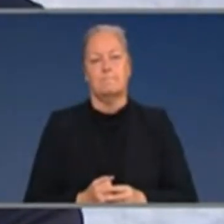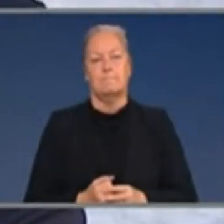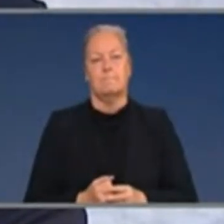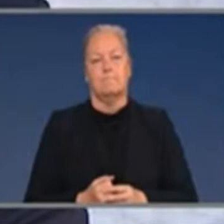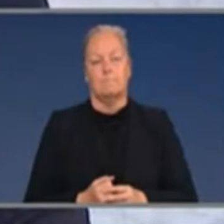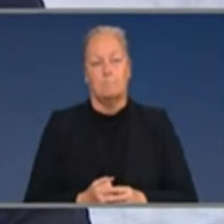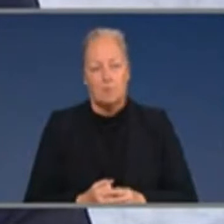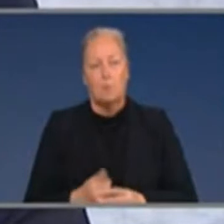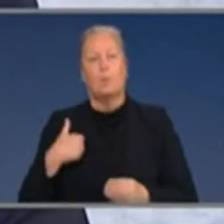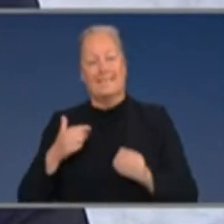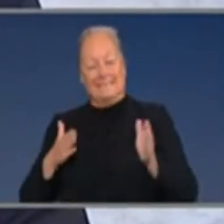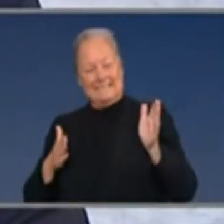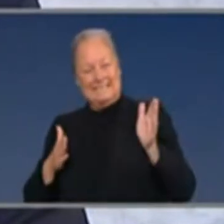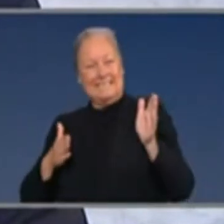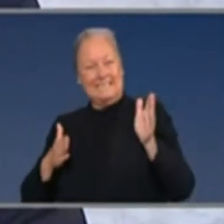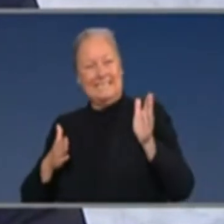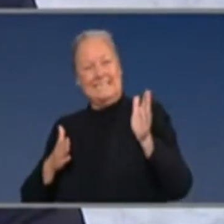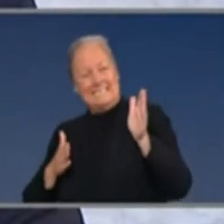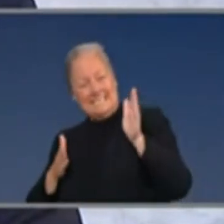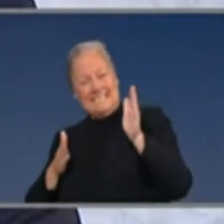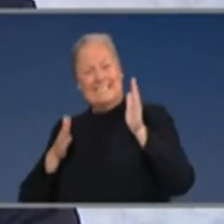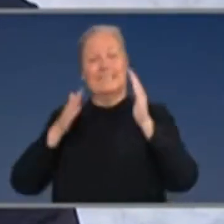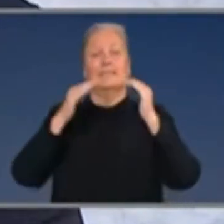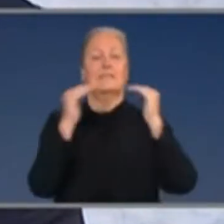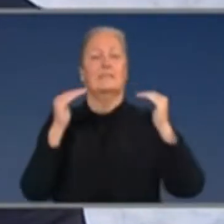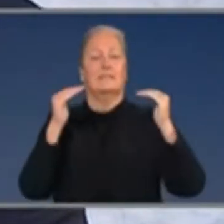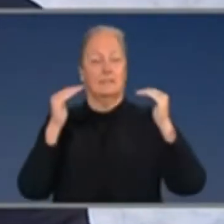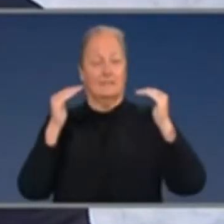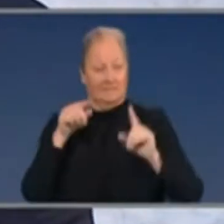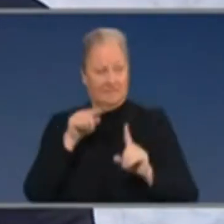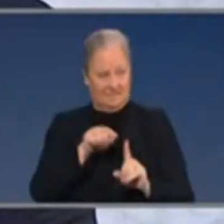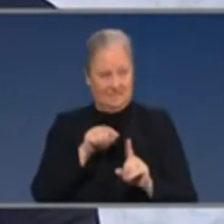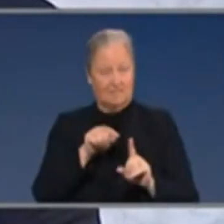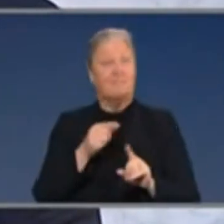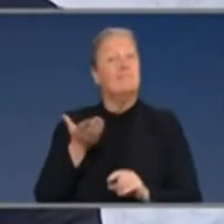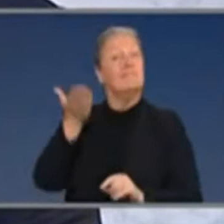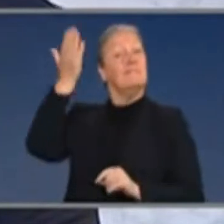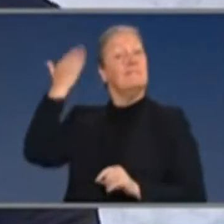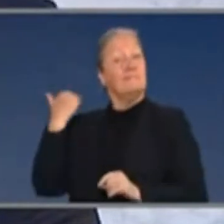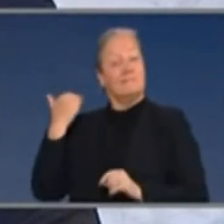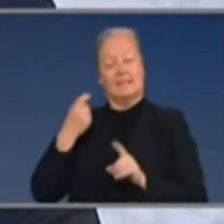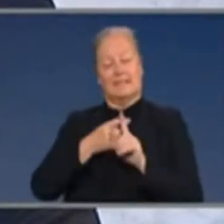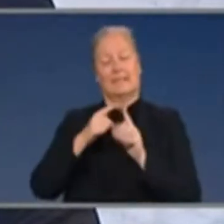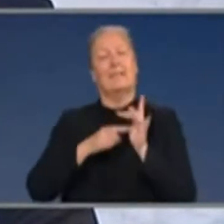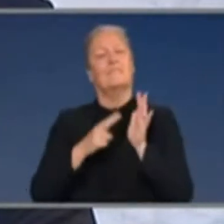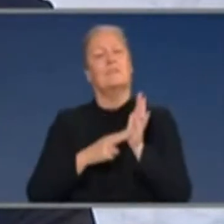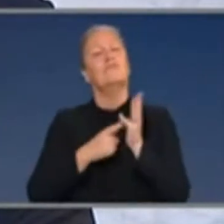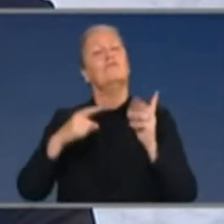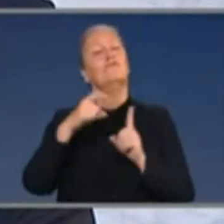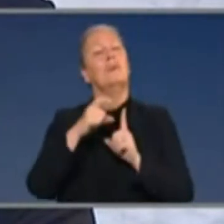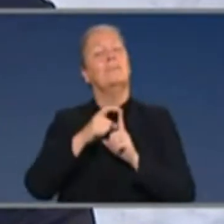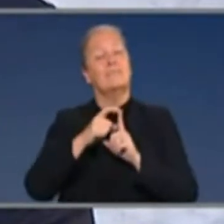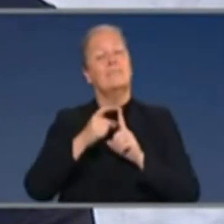gap. We reflected on the fact that closing the gap and the initiative taken by Kevin Rudd was an entirely worthy